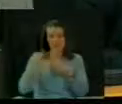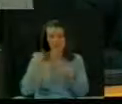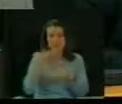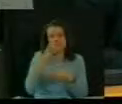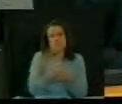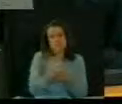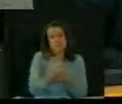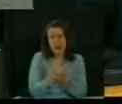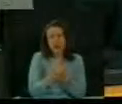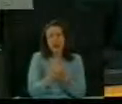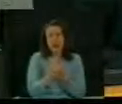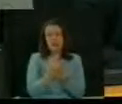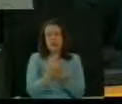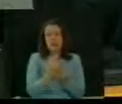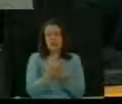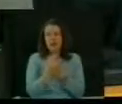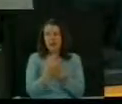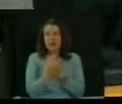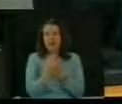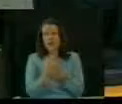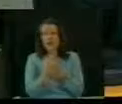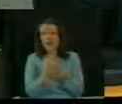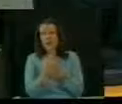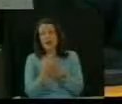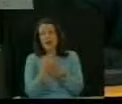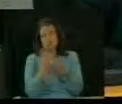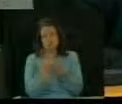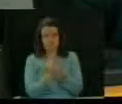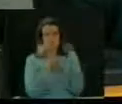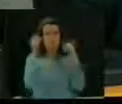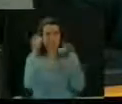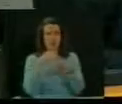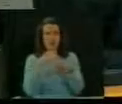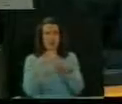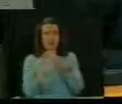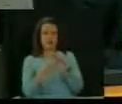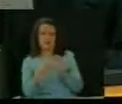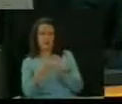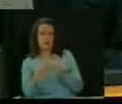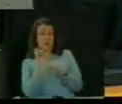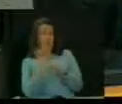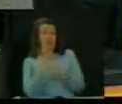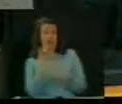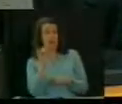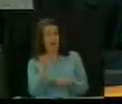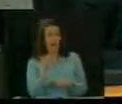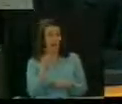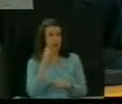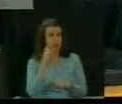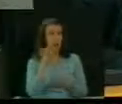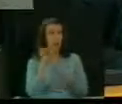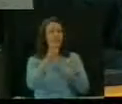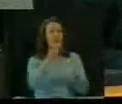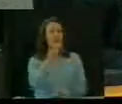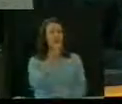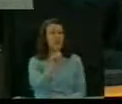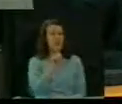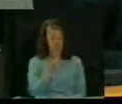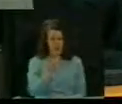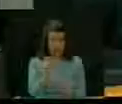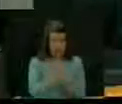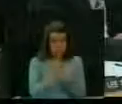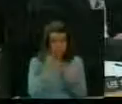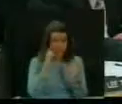year at A.J. Burnett at the end of the year. Certainly, is that an ethics violation for a teacher to accept a gift? We don't know, and that's why we need